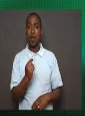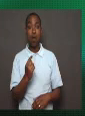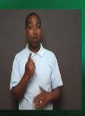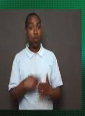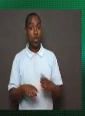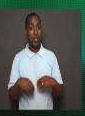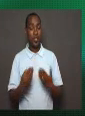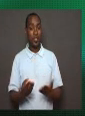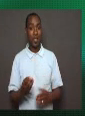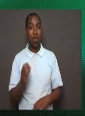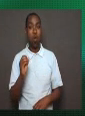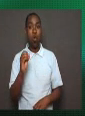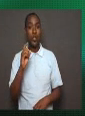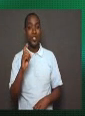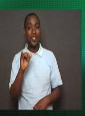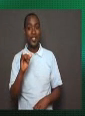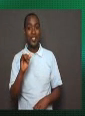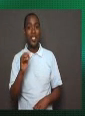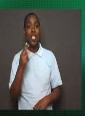oxyhemoglobin is formed.